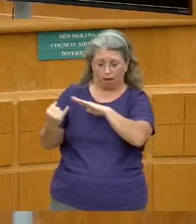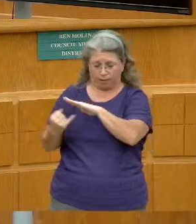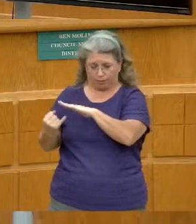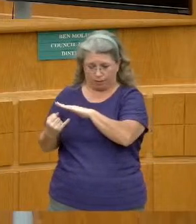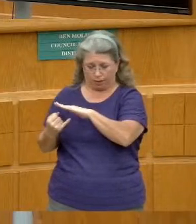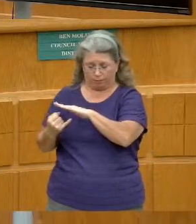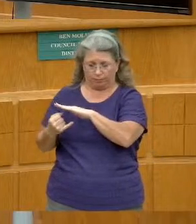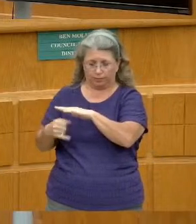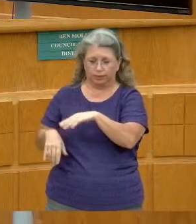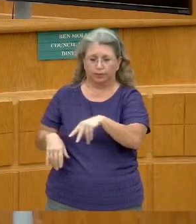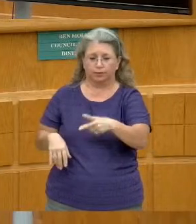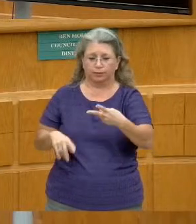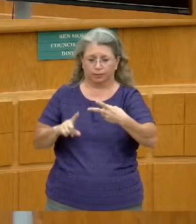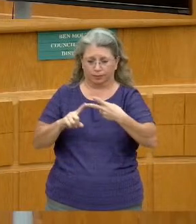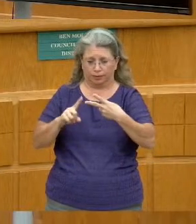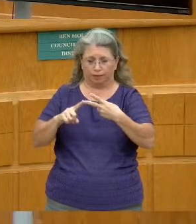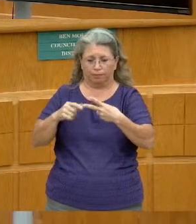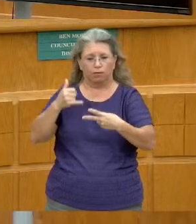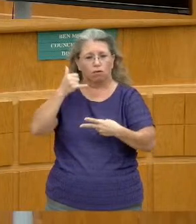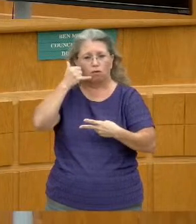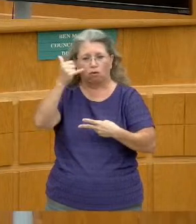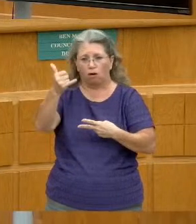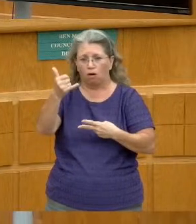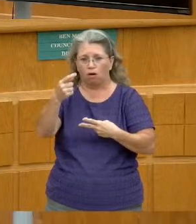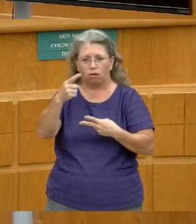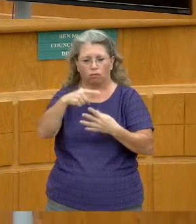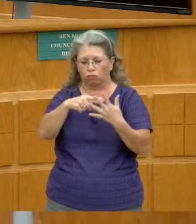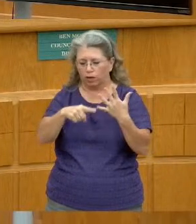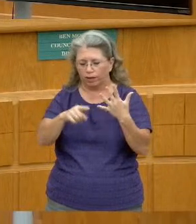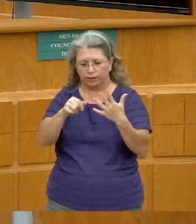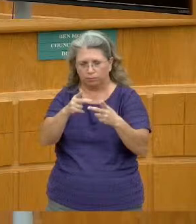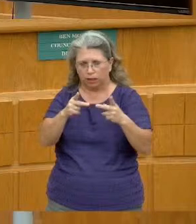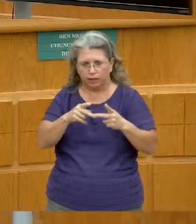places or your primary physician and try to get a test scheduled